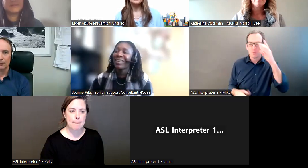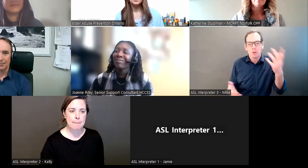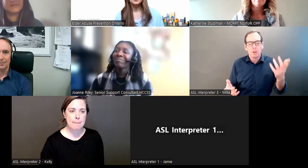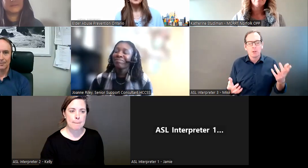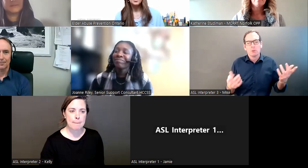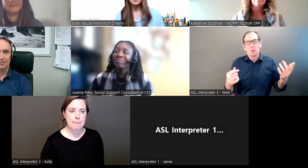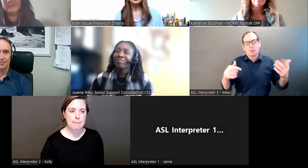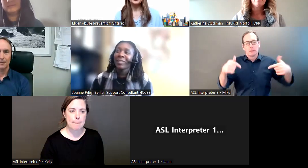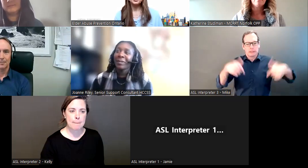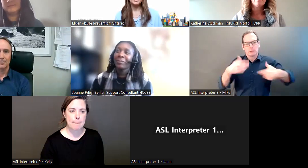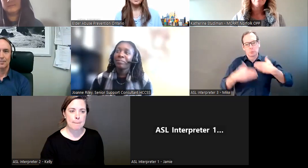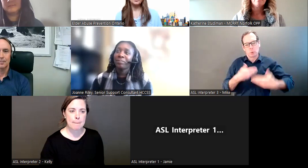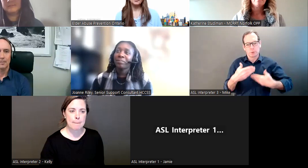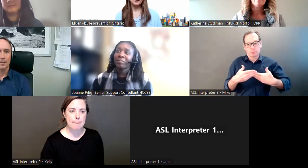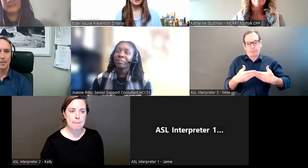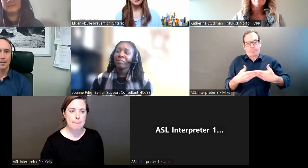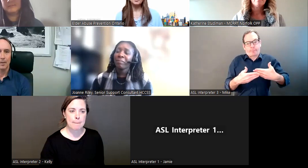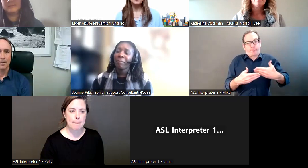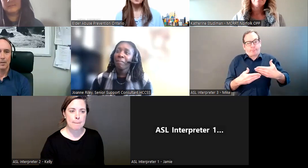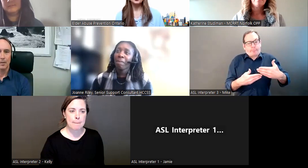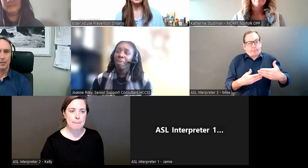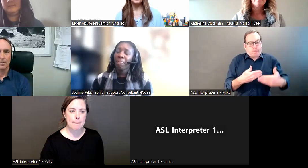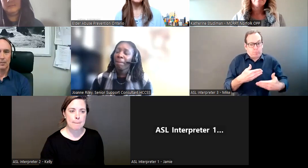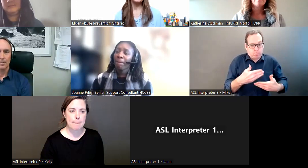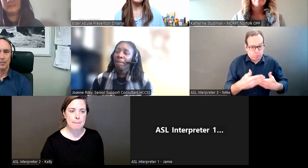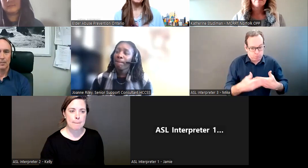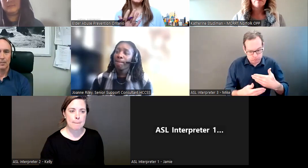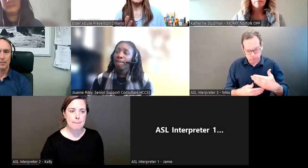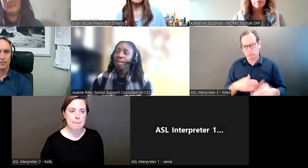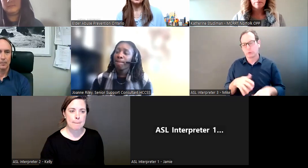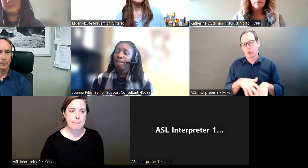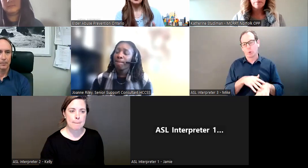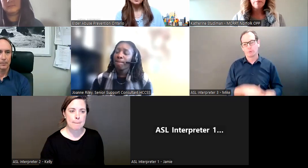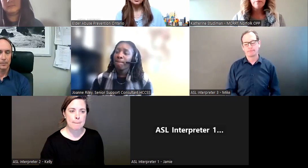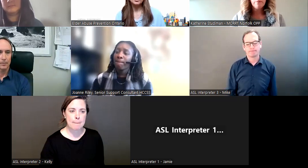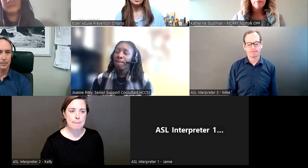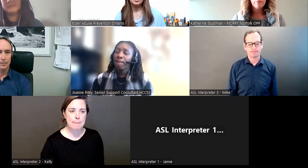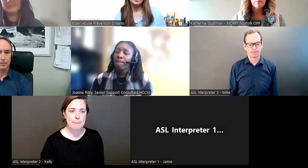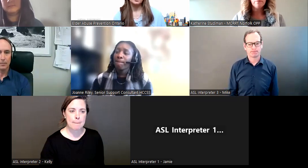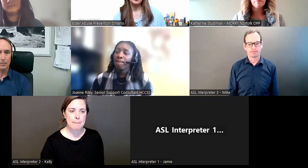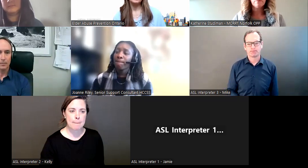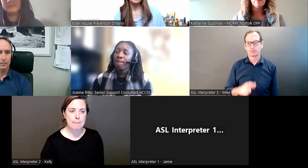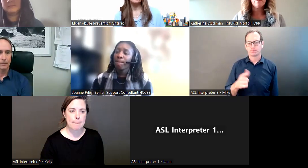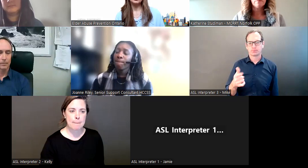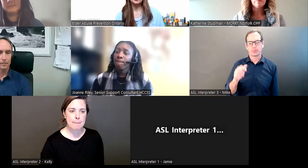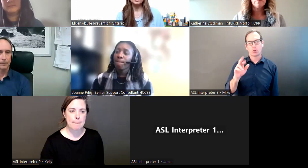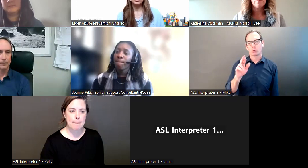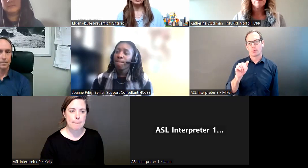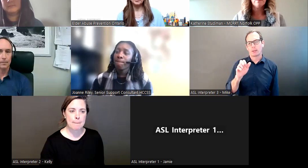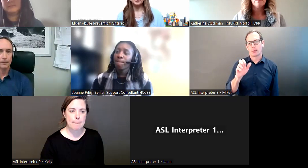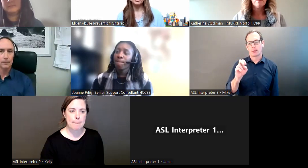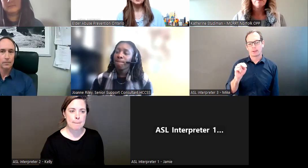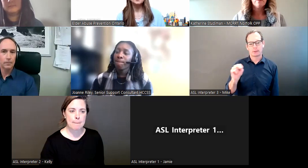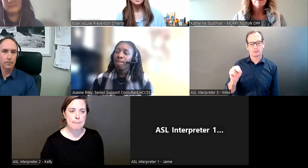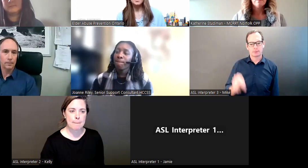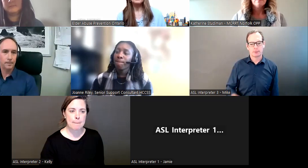what I want to say. Yeah, I appreciate that insight. And, that's one of the things that, we've talked about as many of you have been involved in this